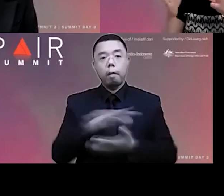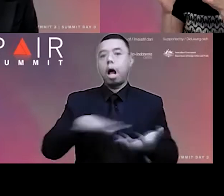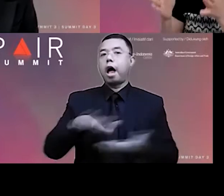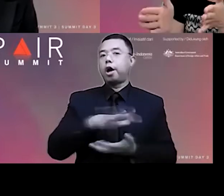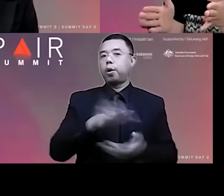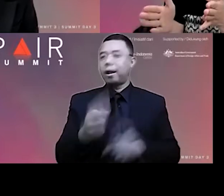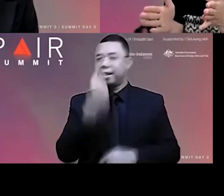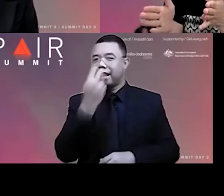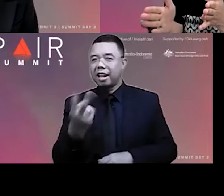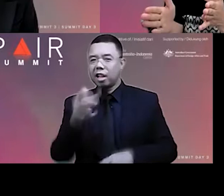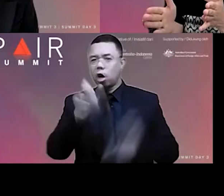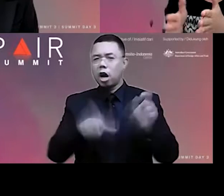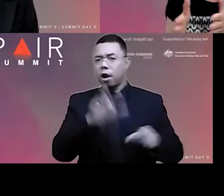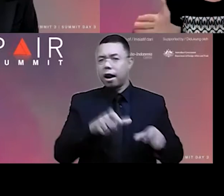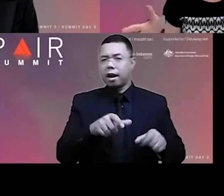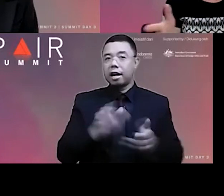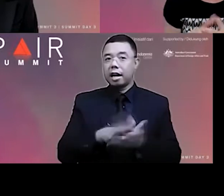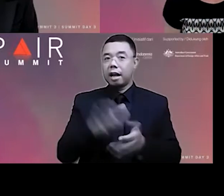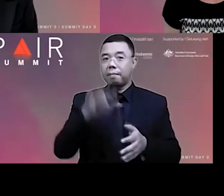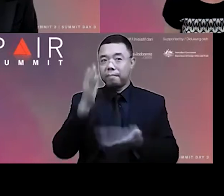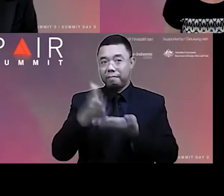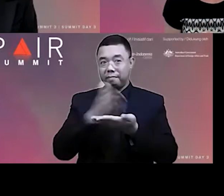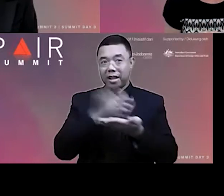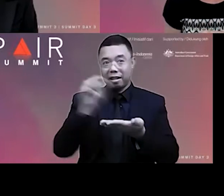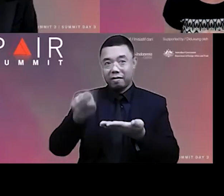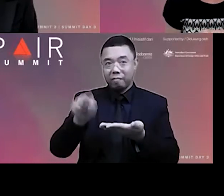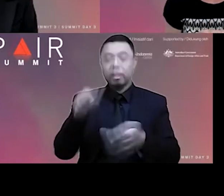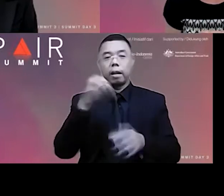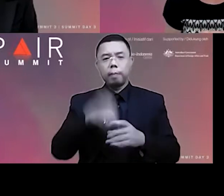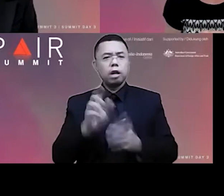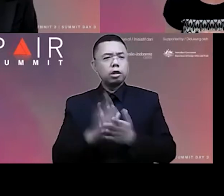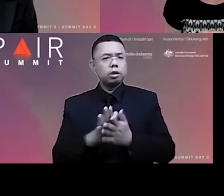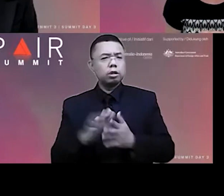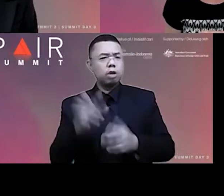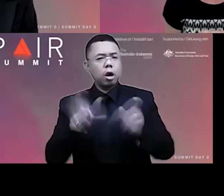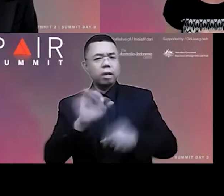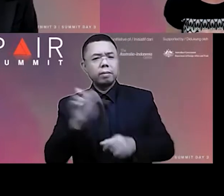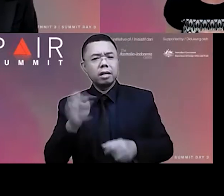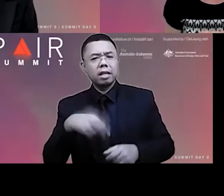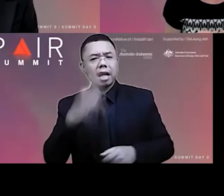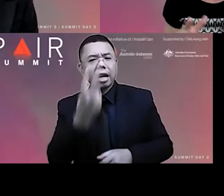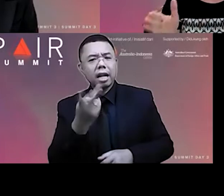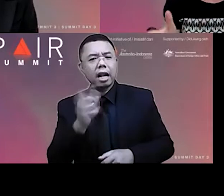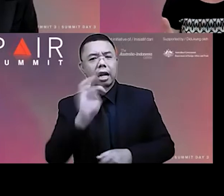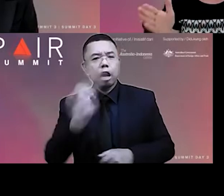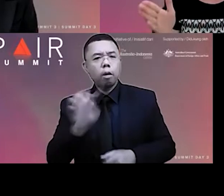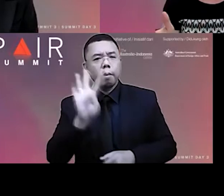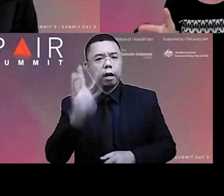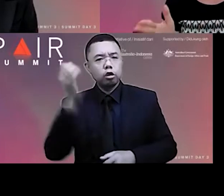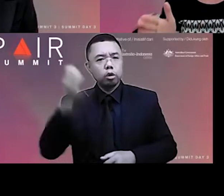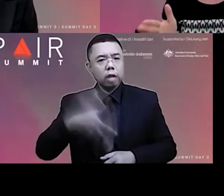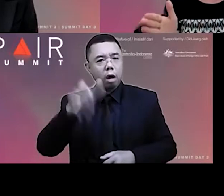as well as people in the supply chain, we estimate 3.4 million people are at risk just in